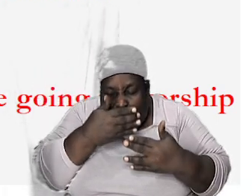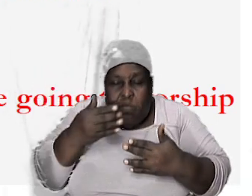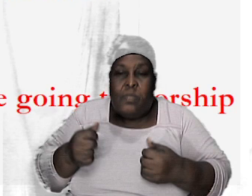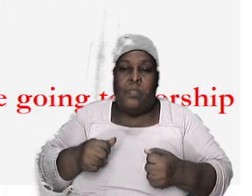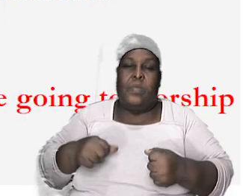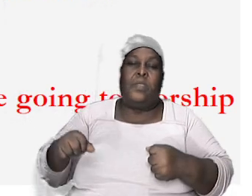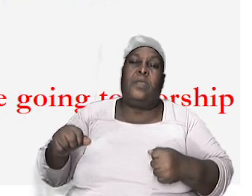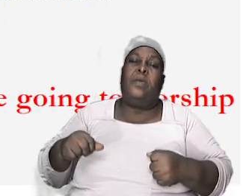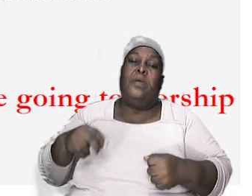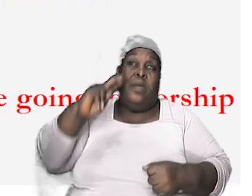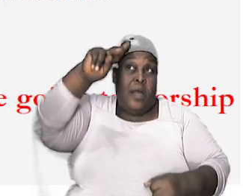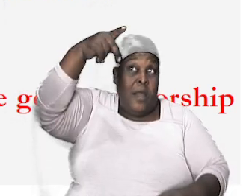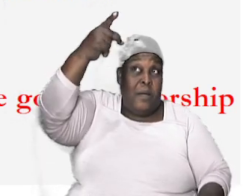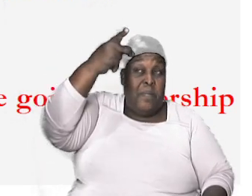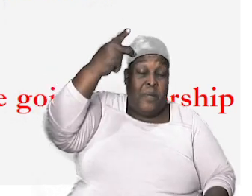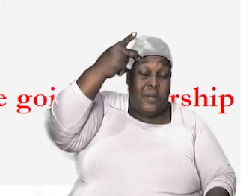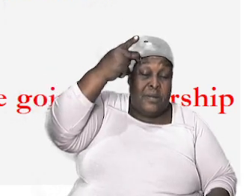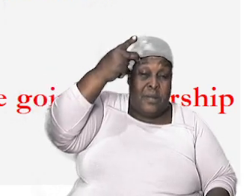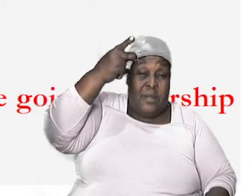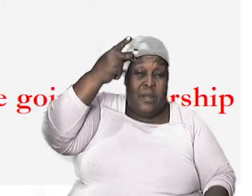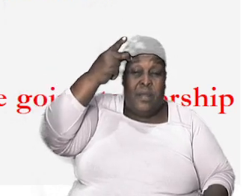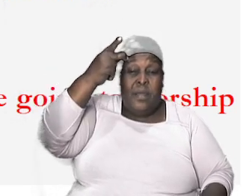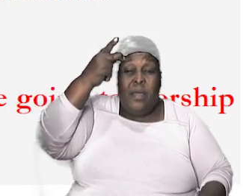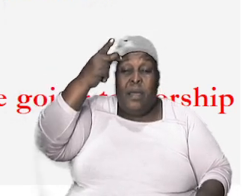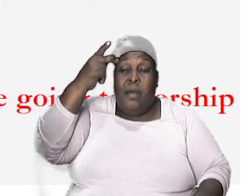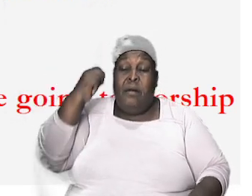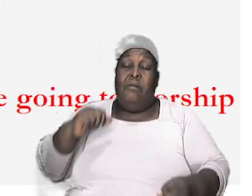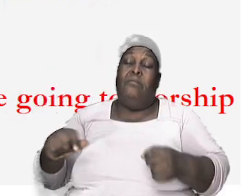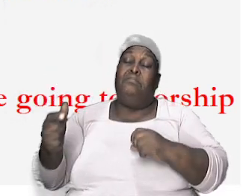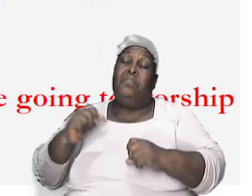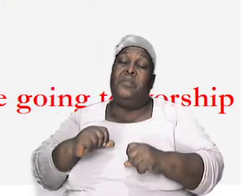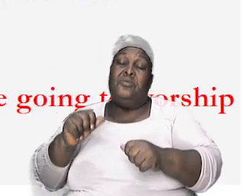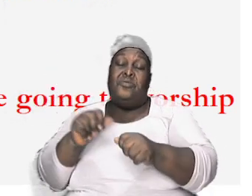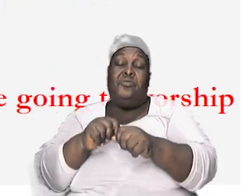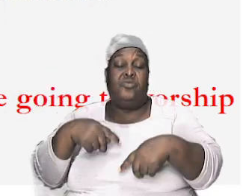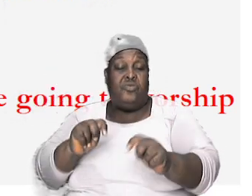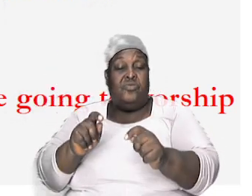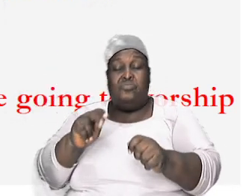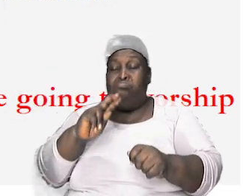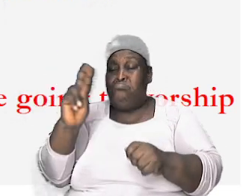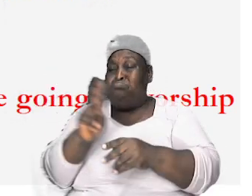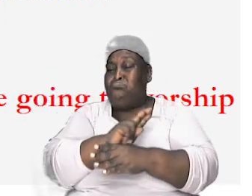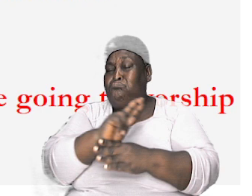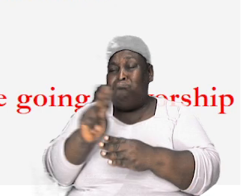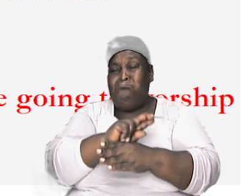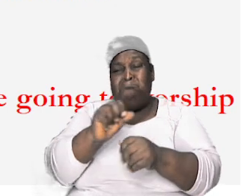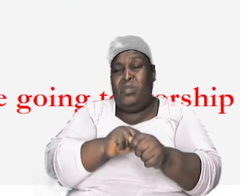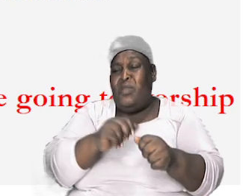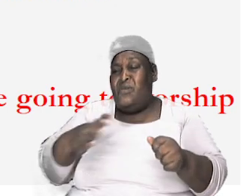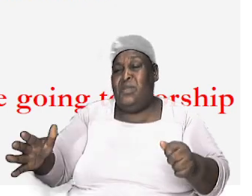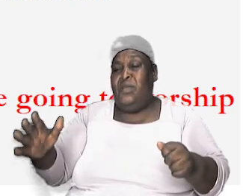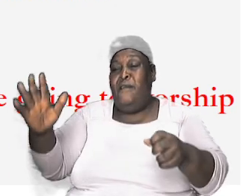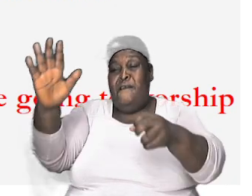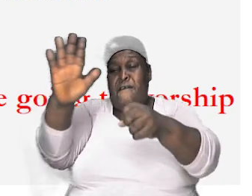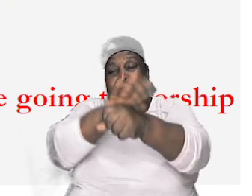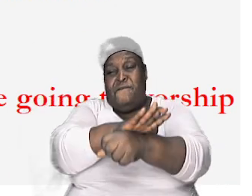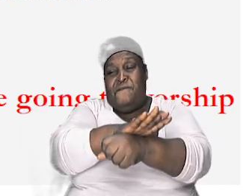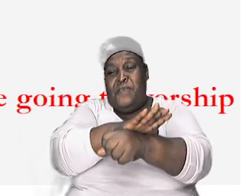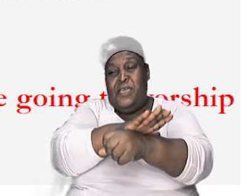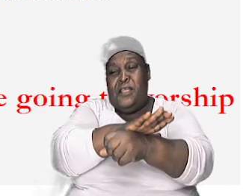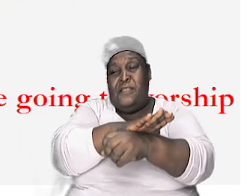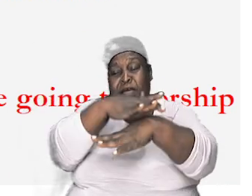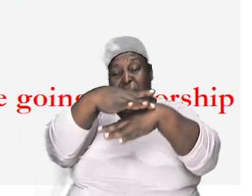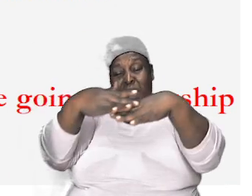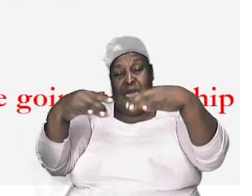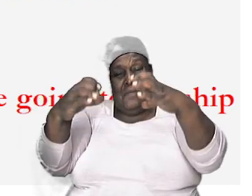power, or political systems, or celebrities. They try to use everything to fill that place, that